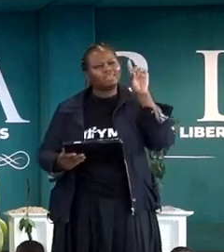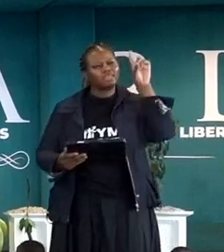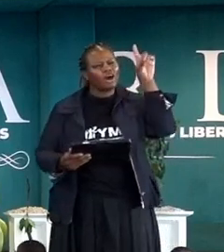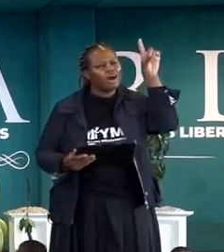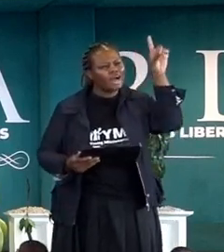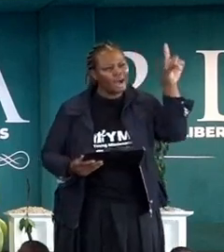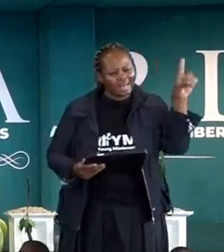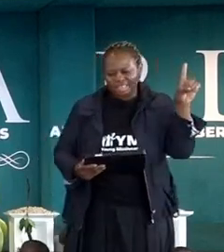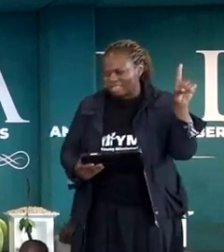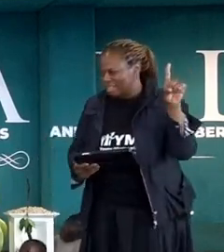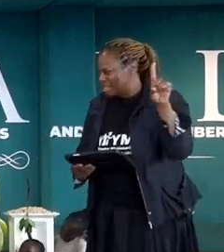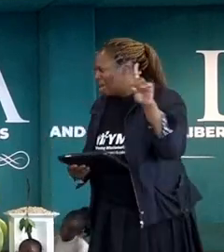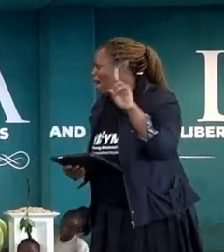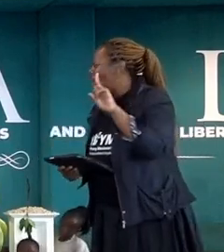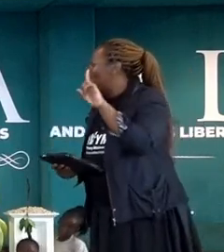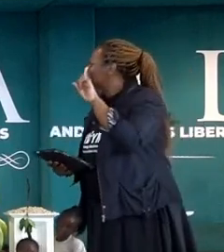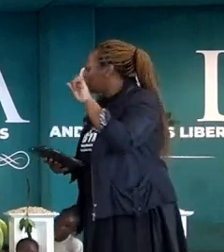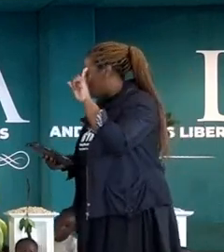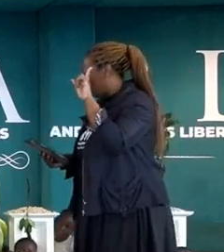tongues